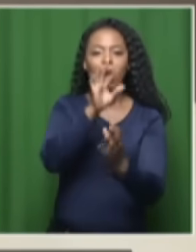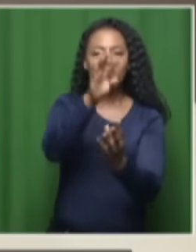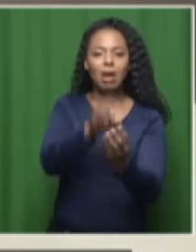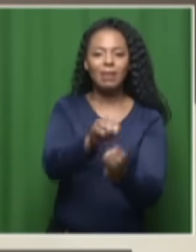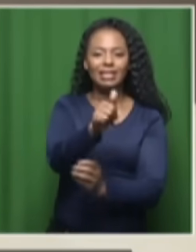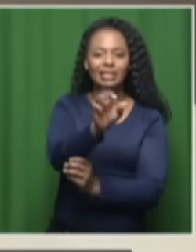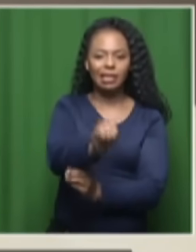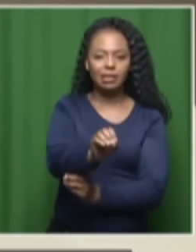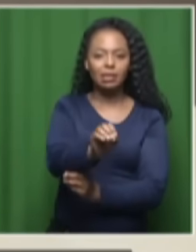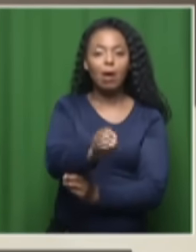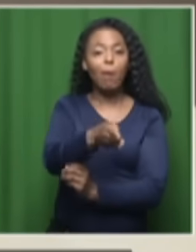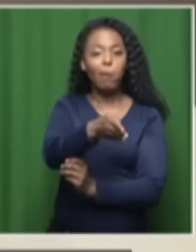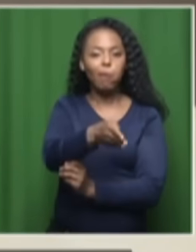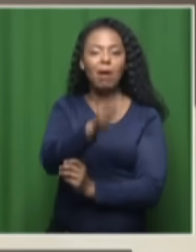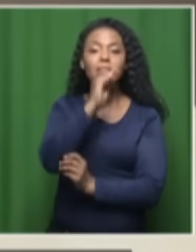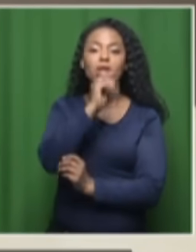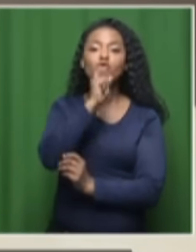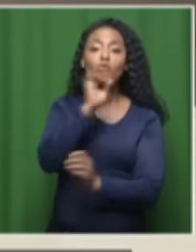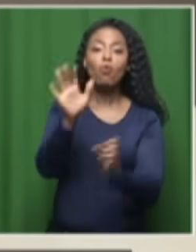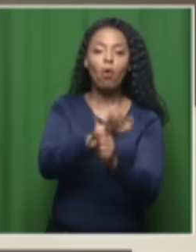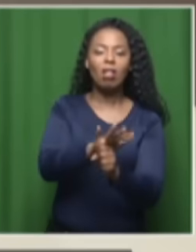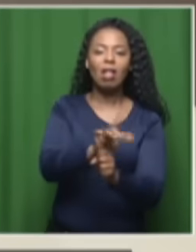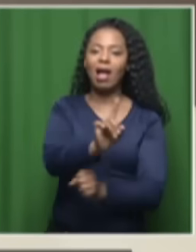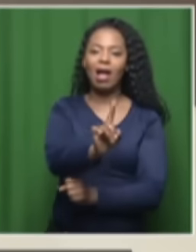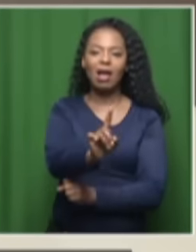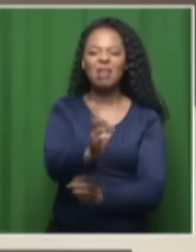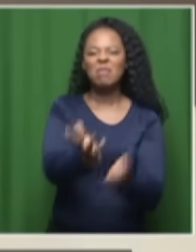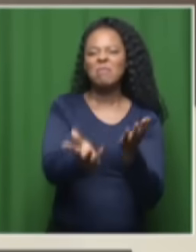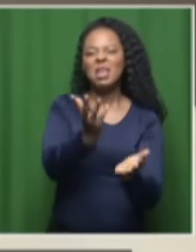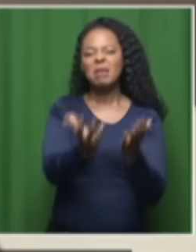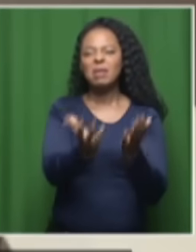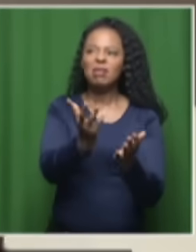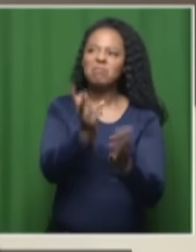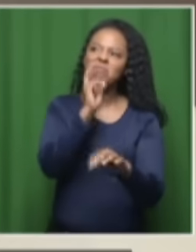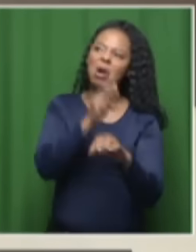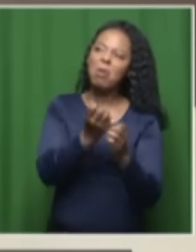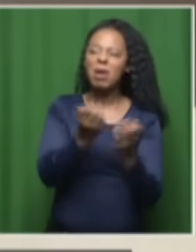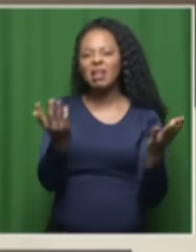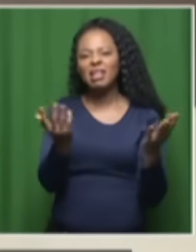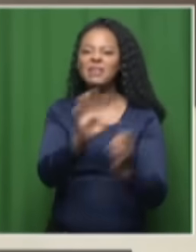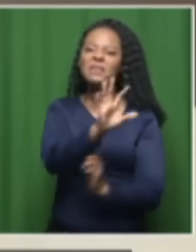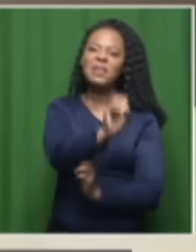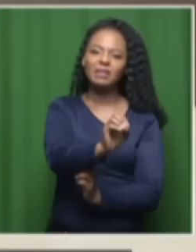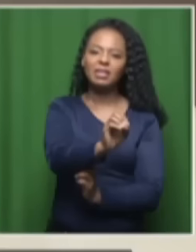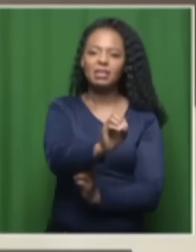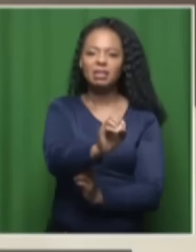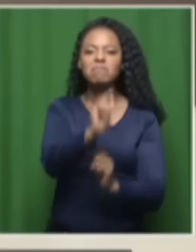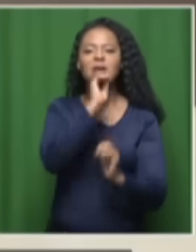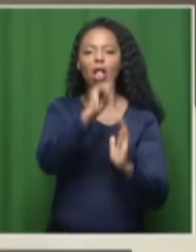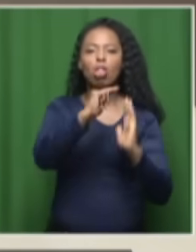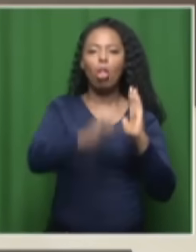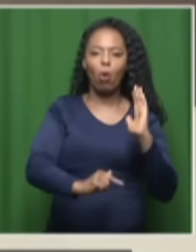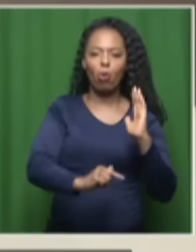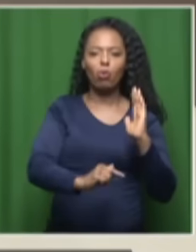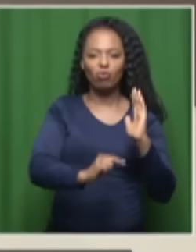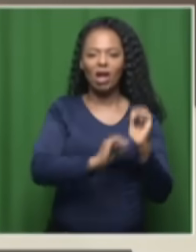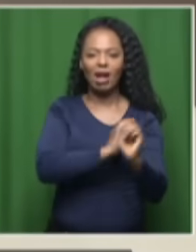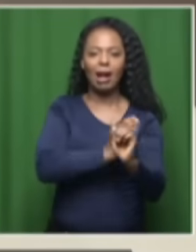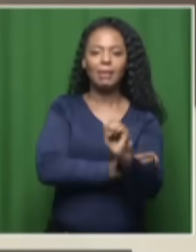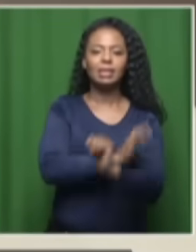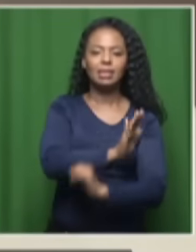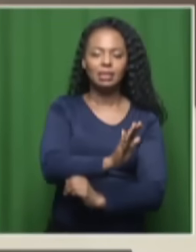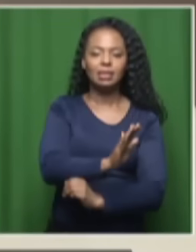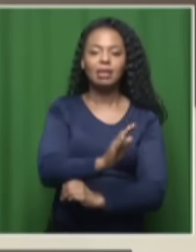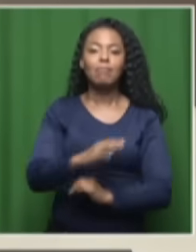Doesn't mean we use all the available ones. We might only need 50, and that's the load factor or the capacity factor. So the